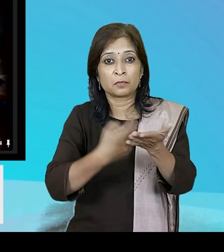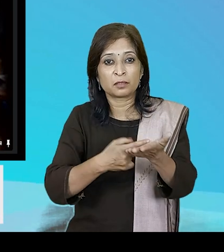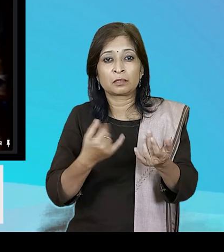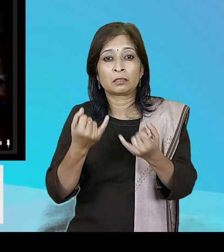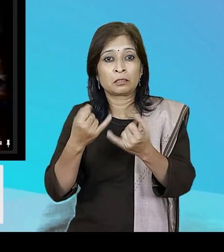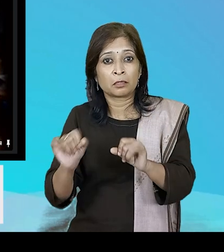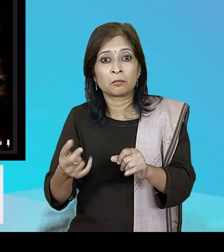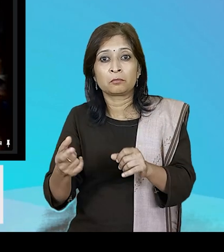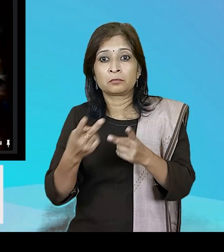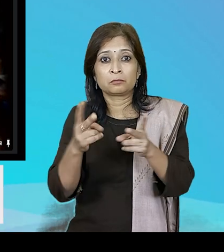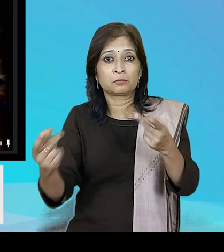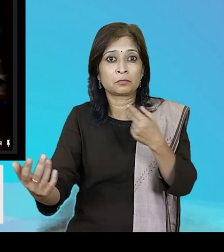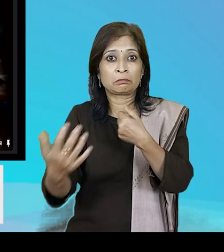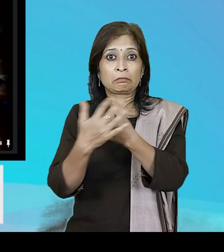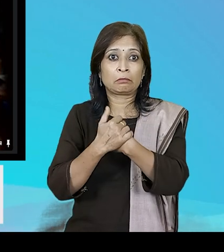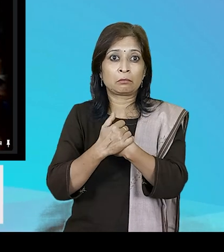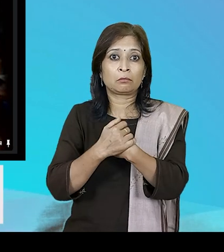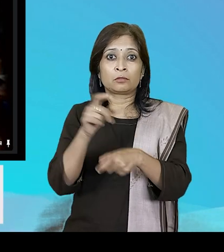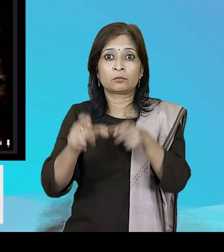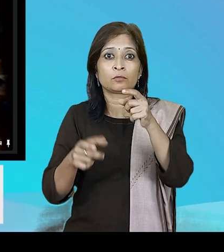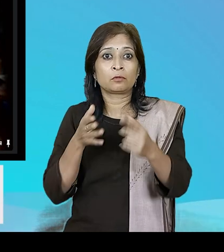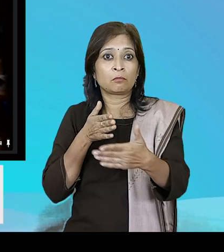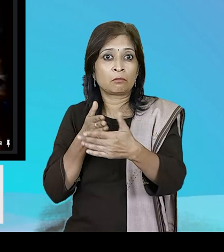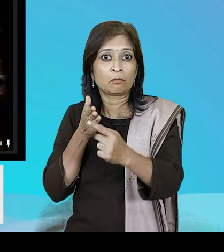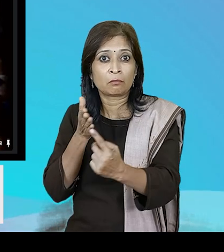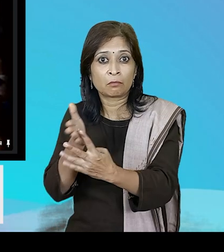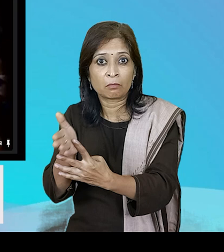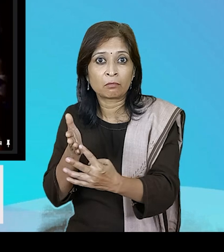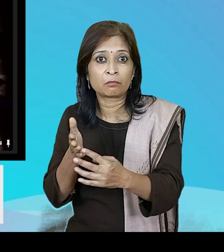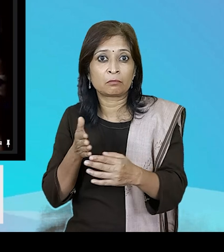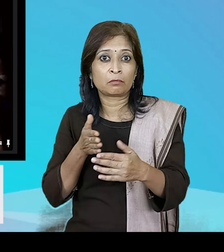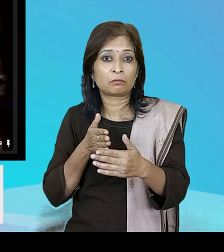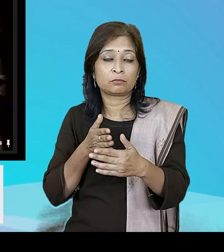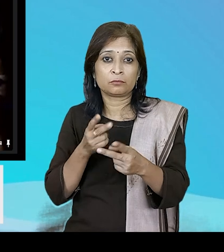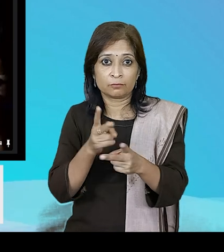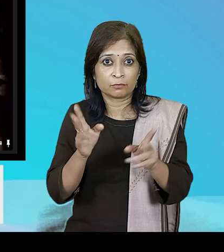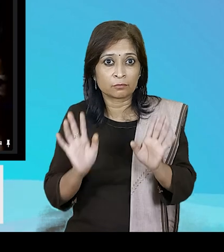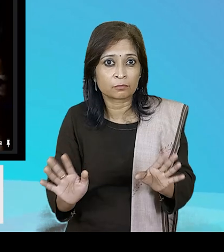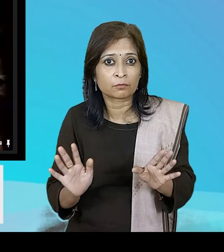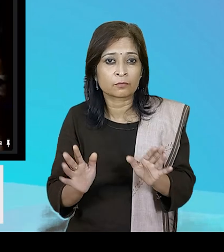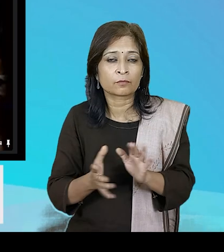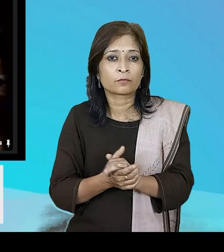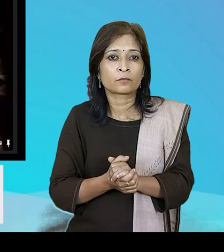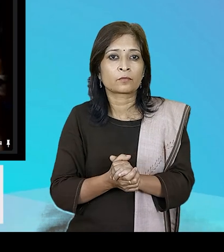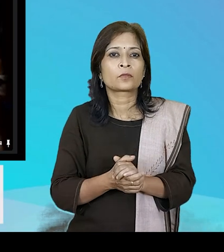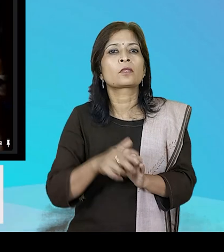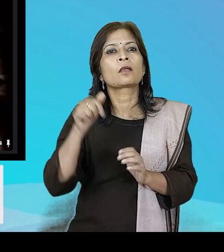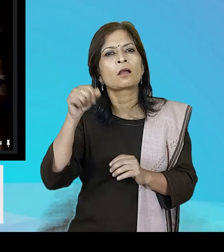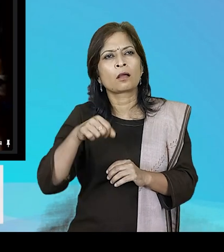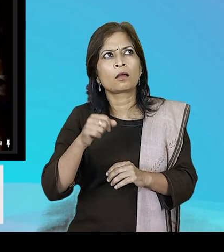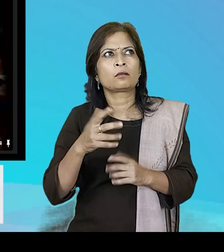due to applicants' mistakes? Uh, I would not be able